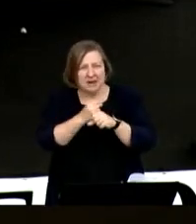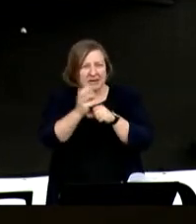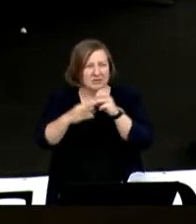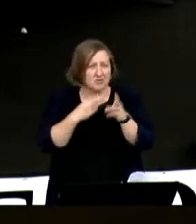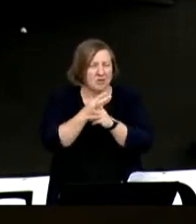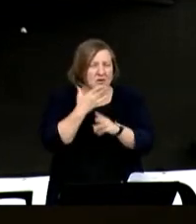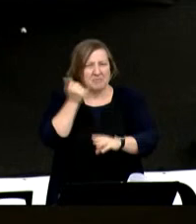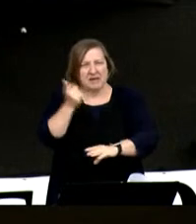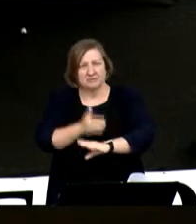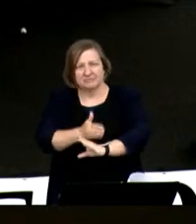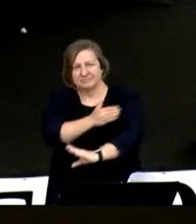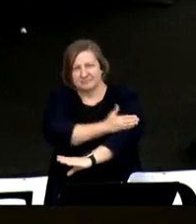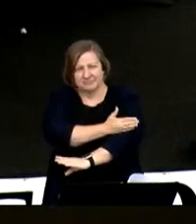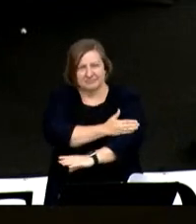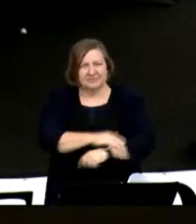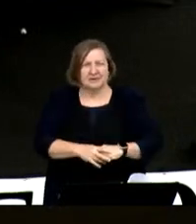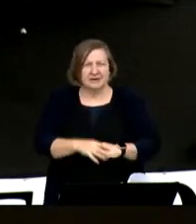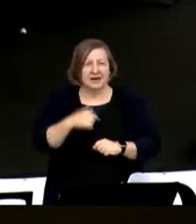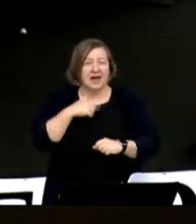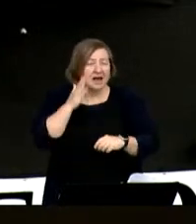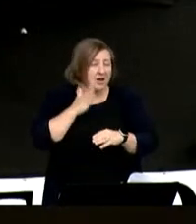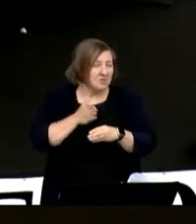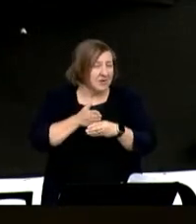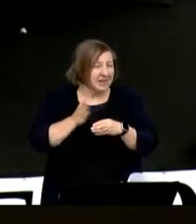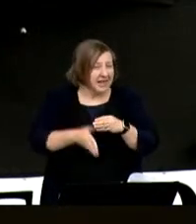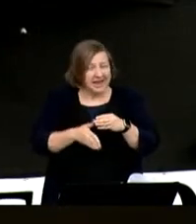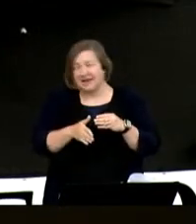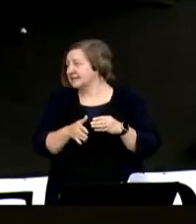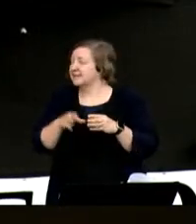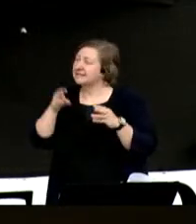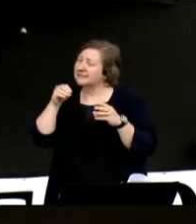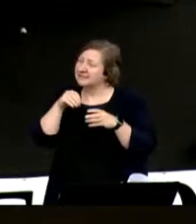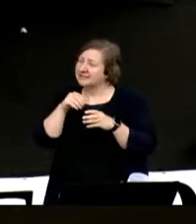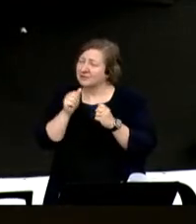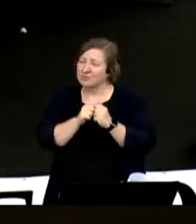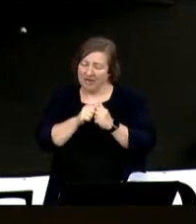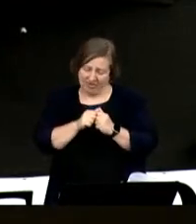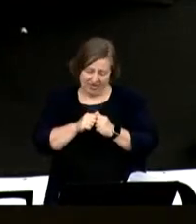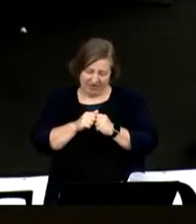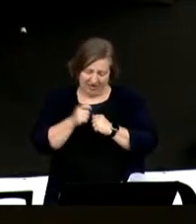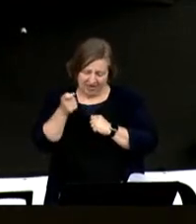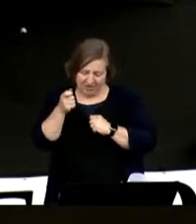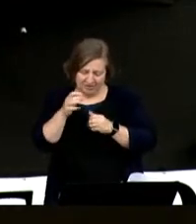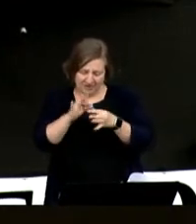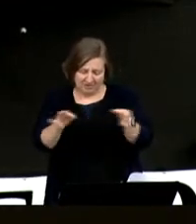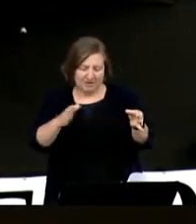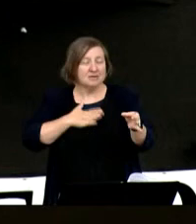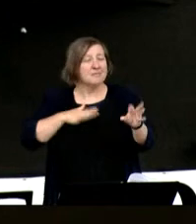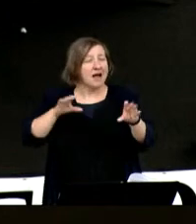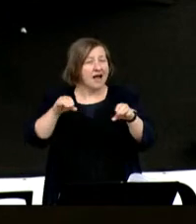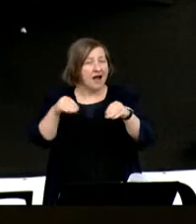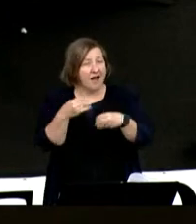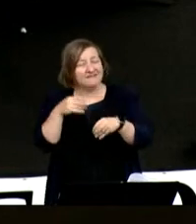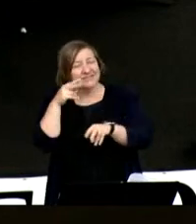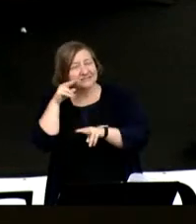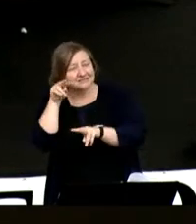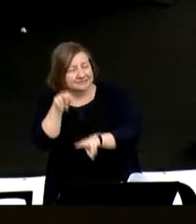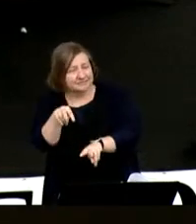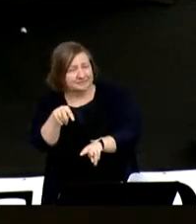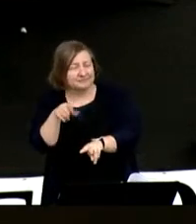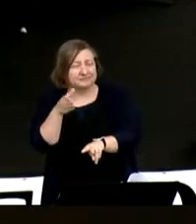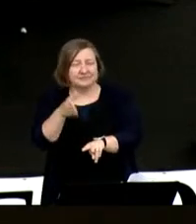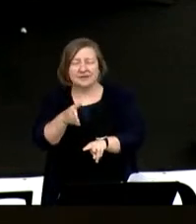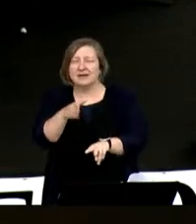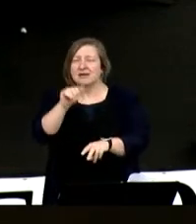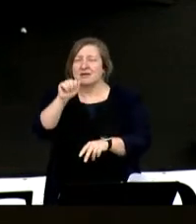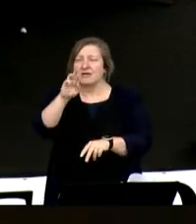better place. And I'm going to end in an impromptu piece here. My office overlooks